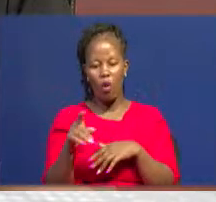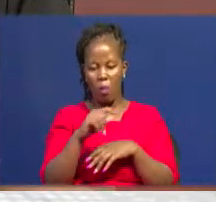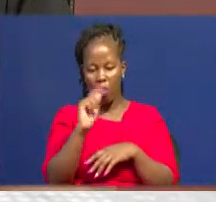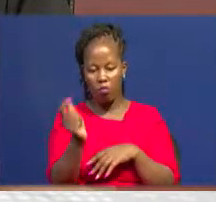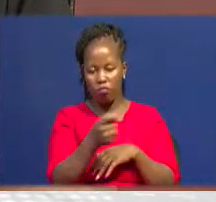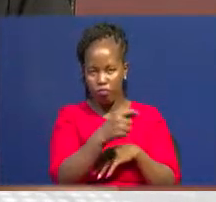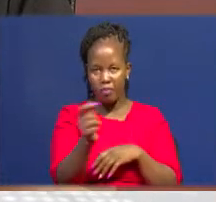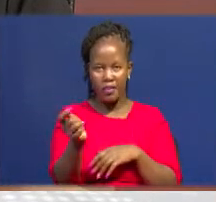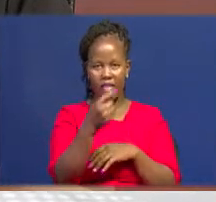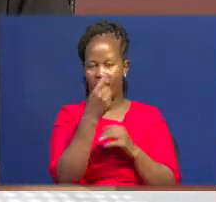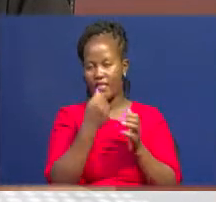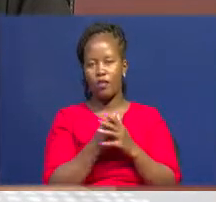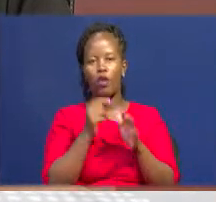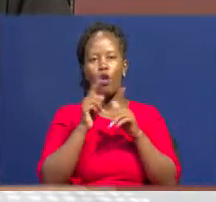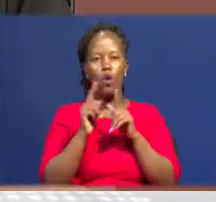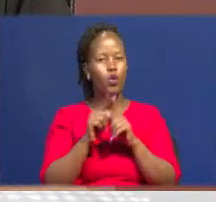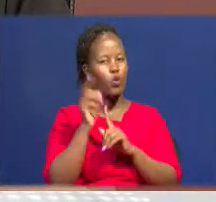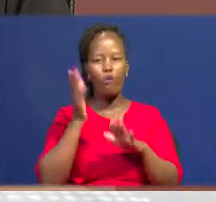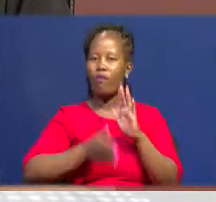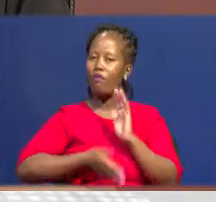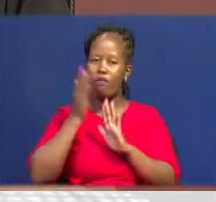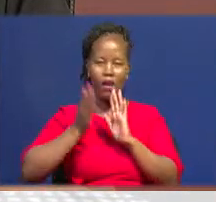lighter ball. It's fast.